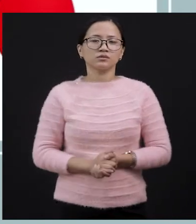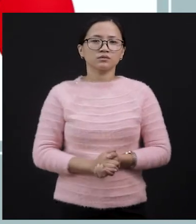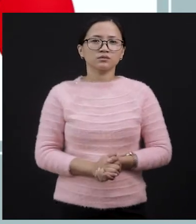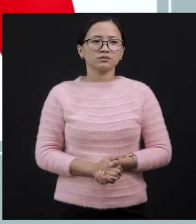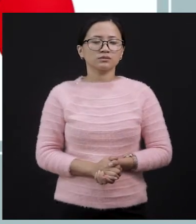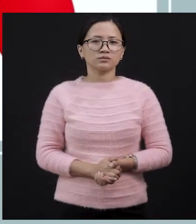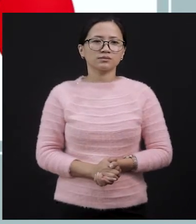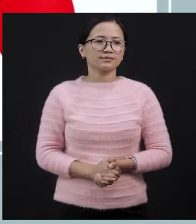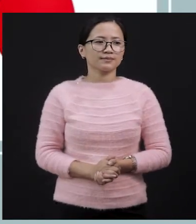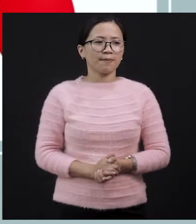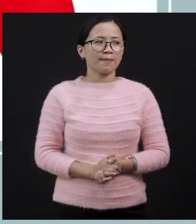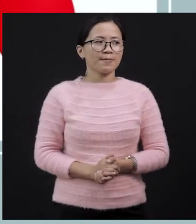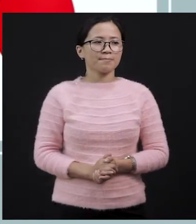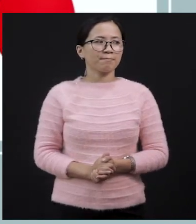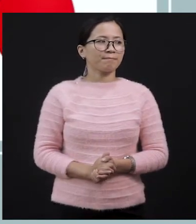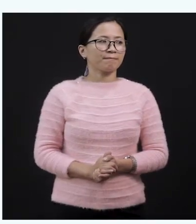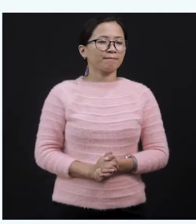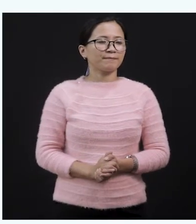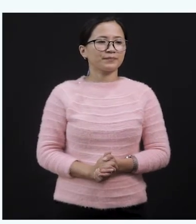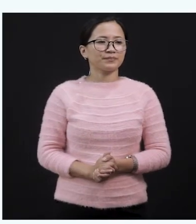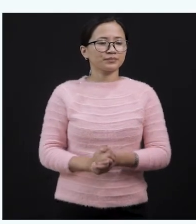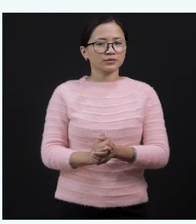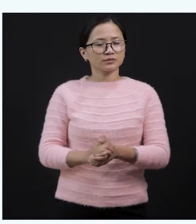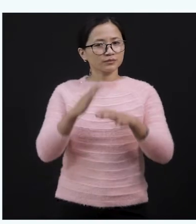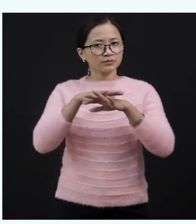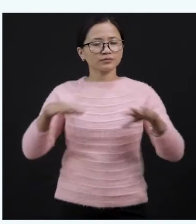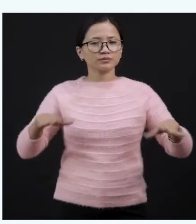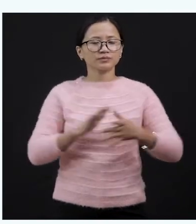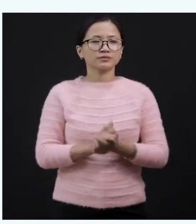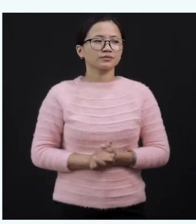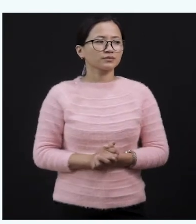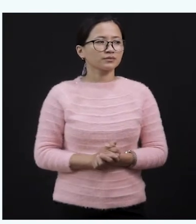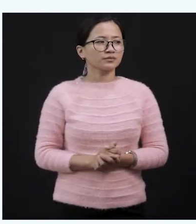Right? Okay. Now, students,